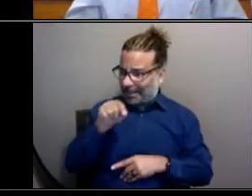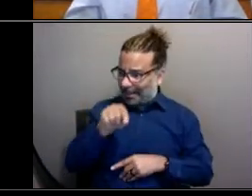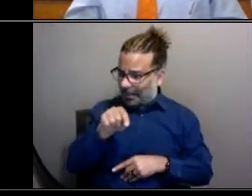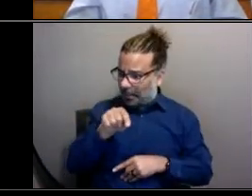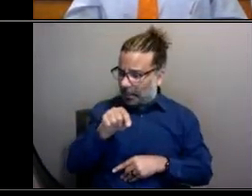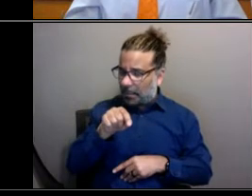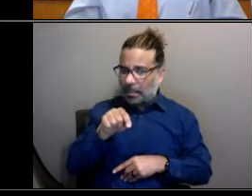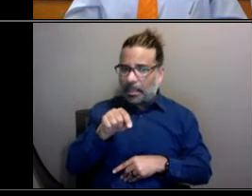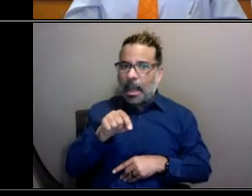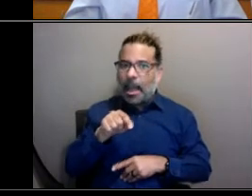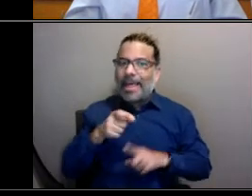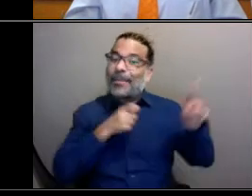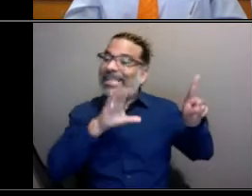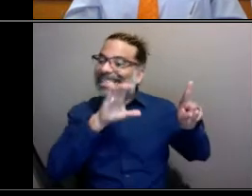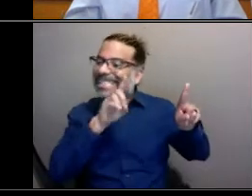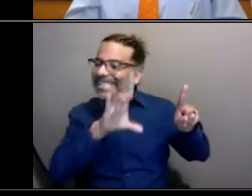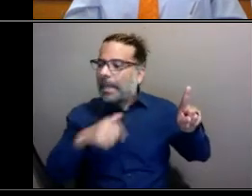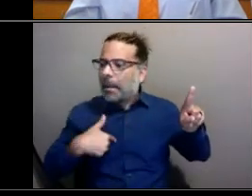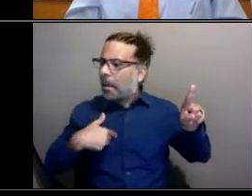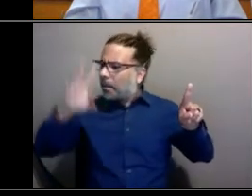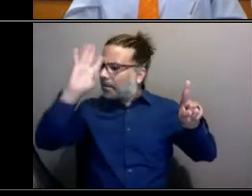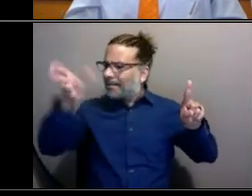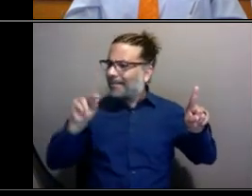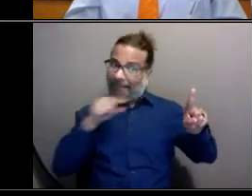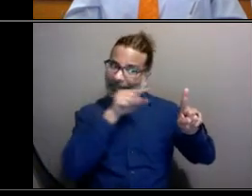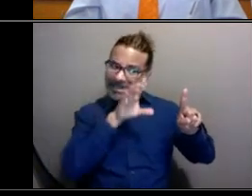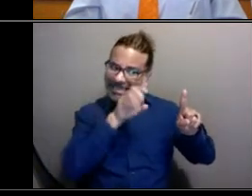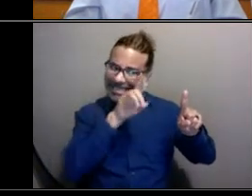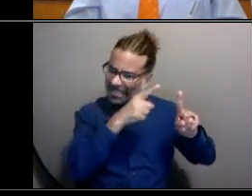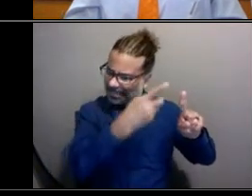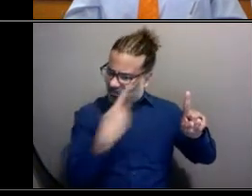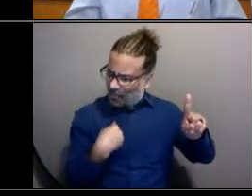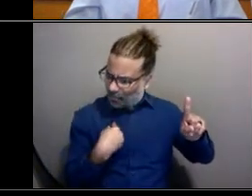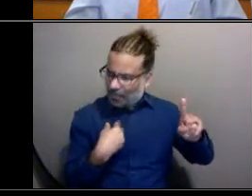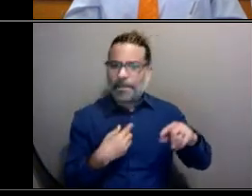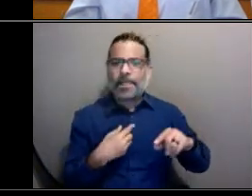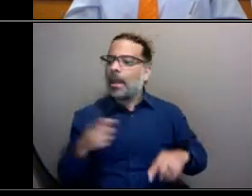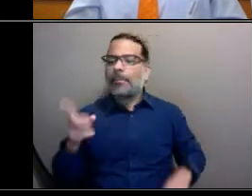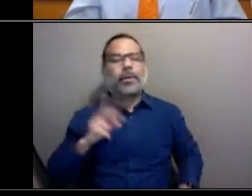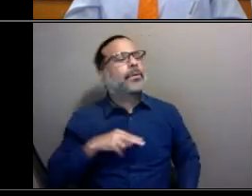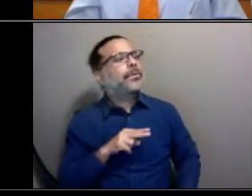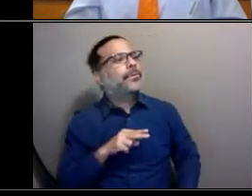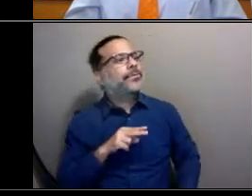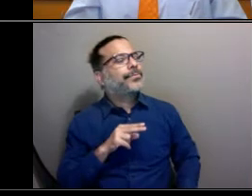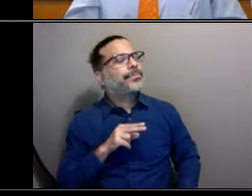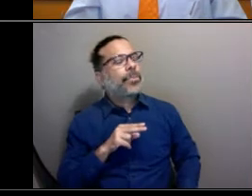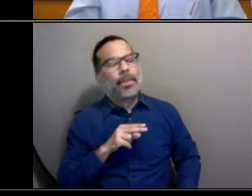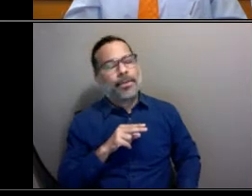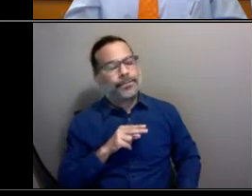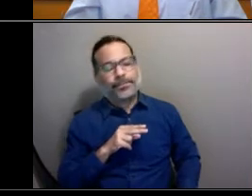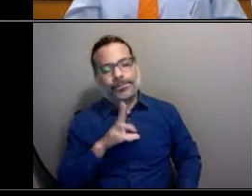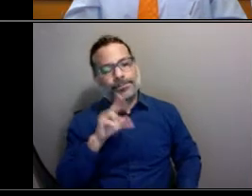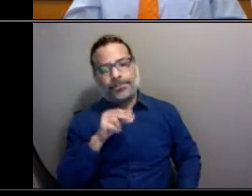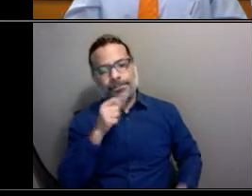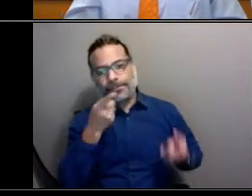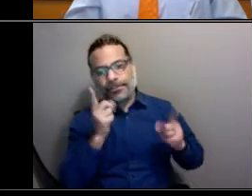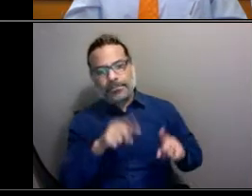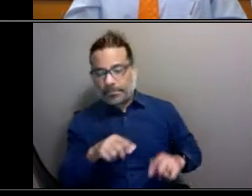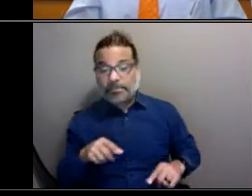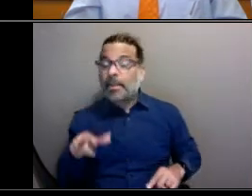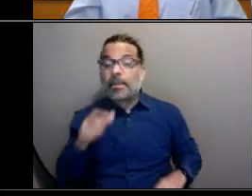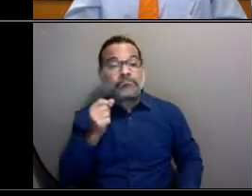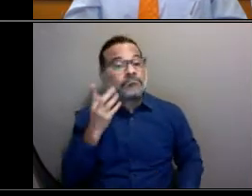that's according to the CDC, the CDC, and people still don't get it. And the reason they don't get